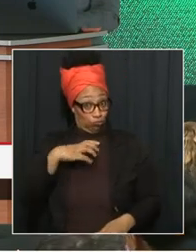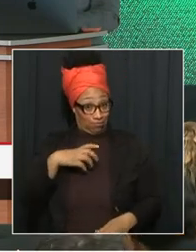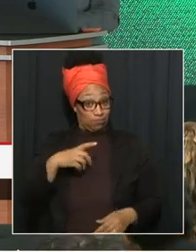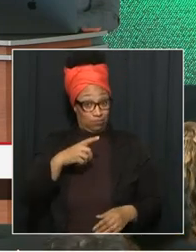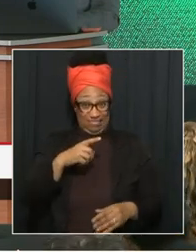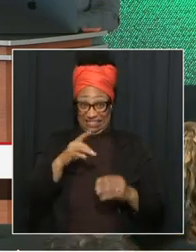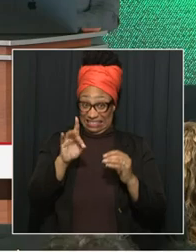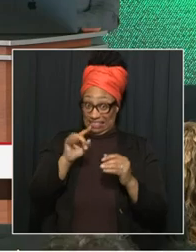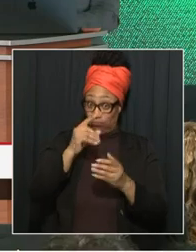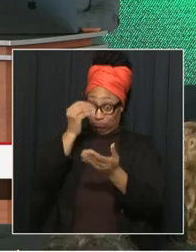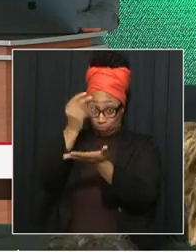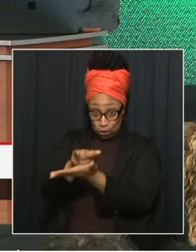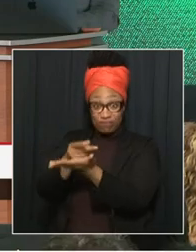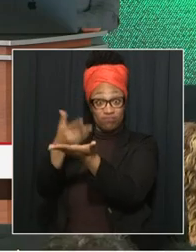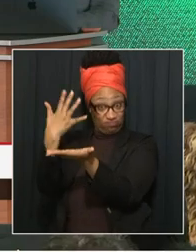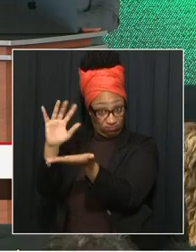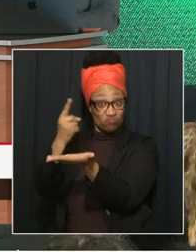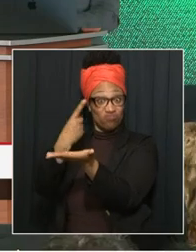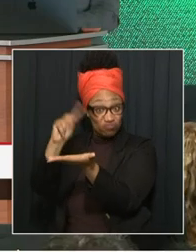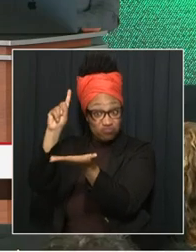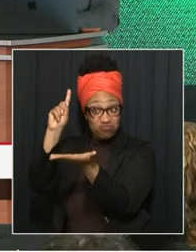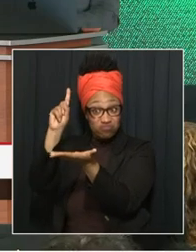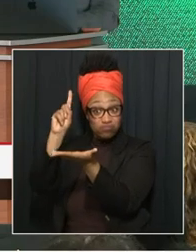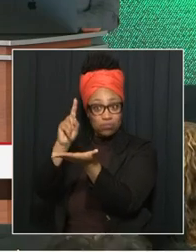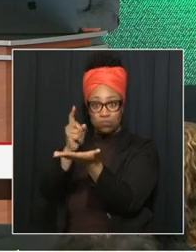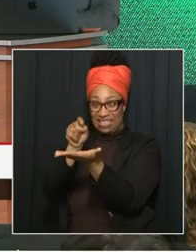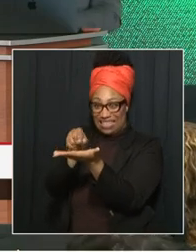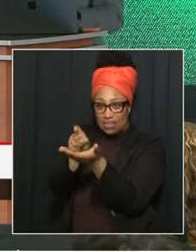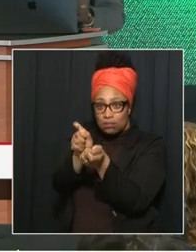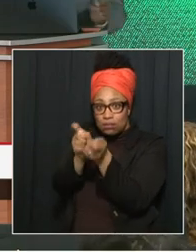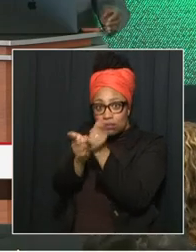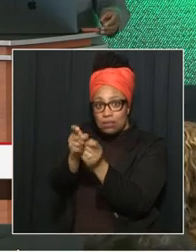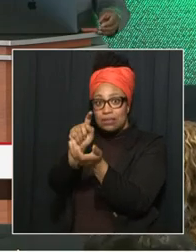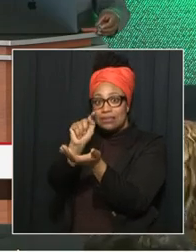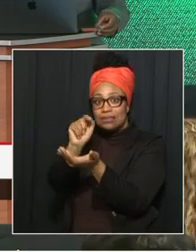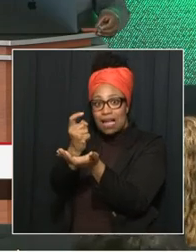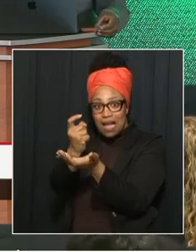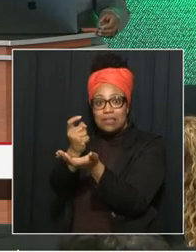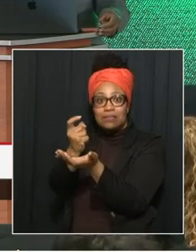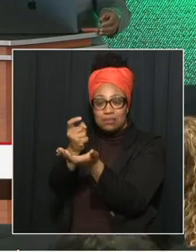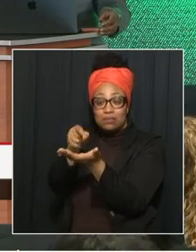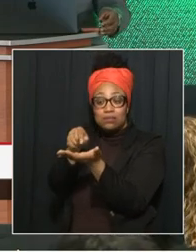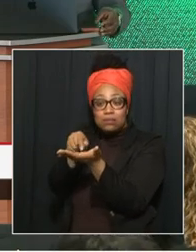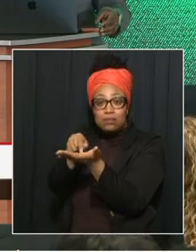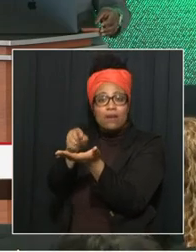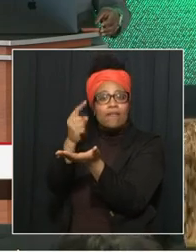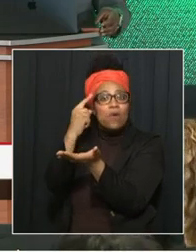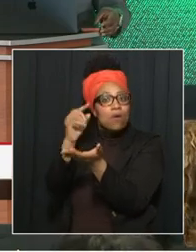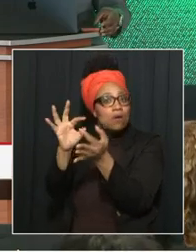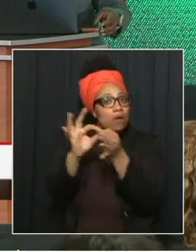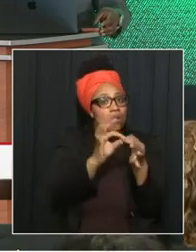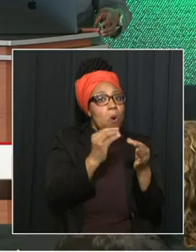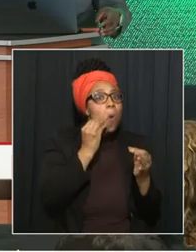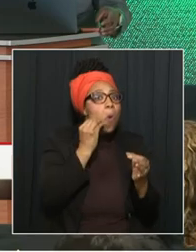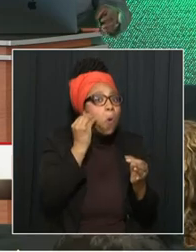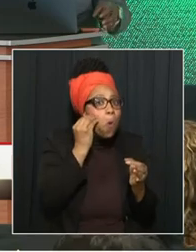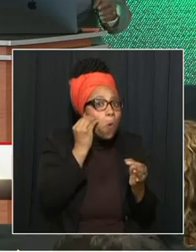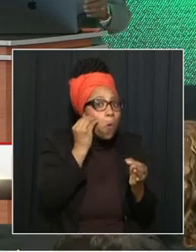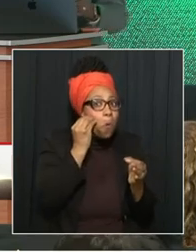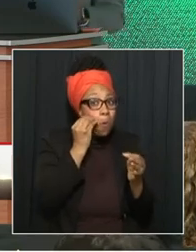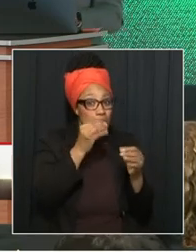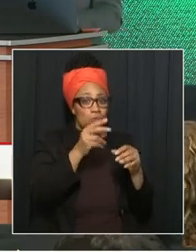or $2.5 million. And the rate of property tax on those homes was increased.